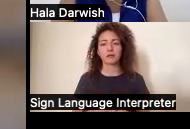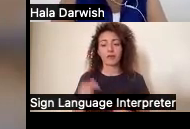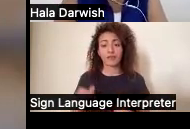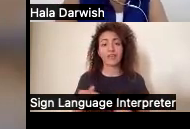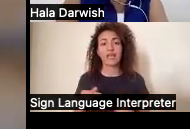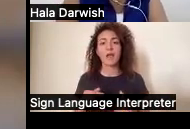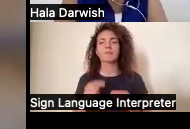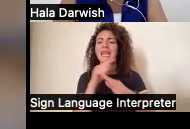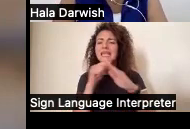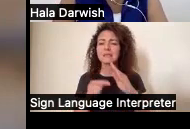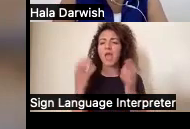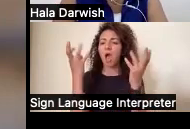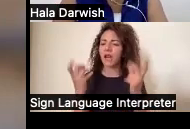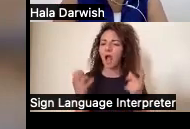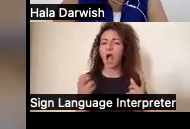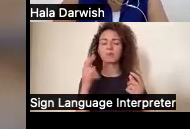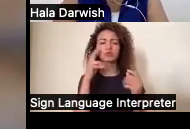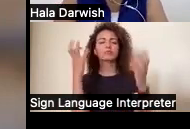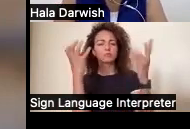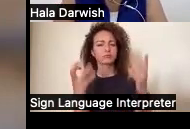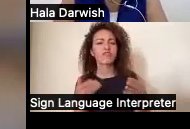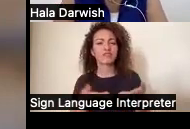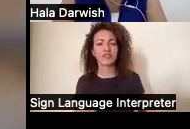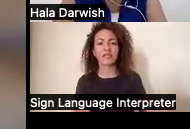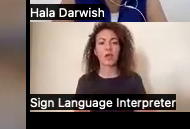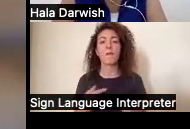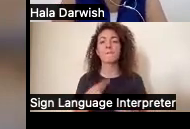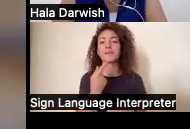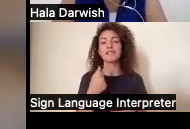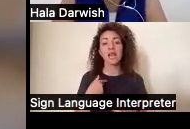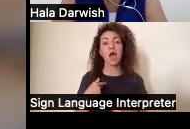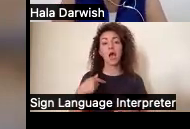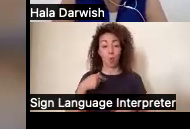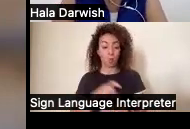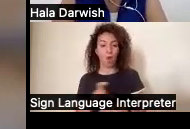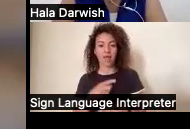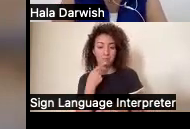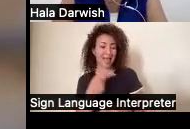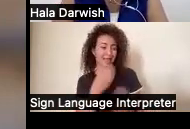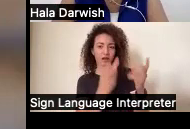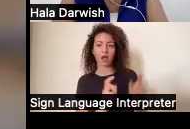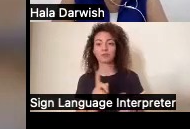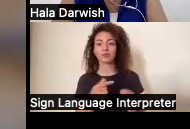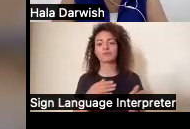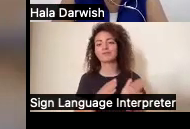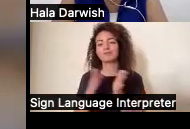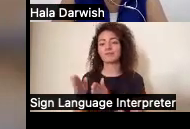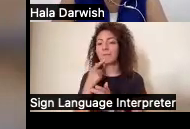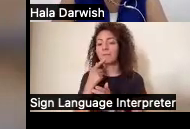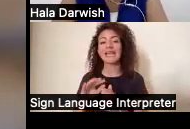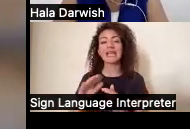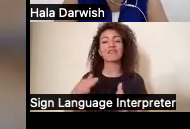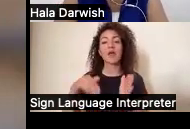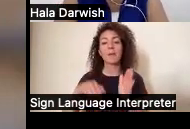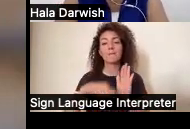the economic situation, but I want to use the time to go into the details of the implementation of the program and the